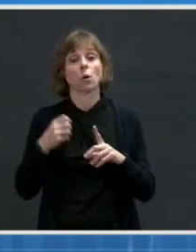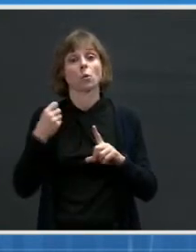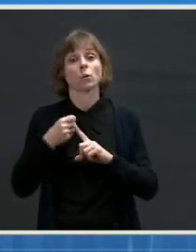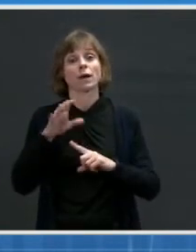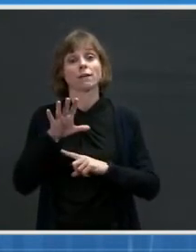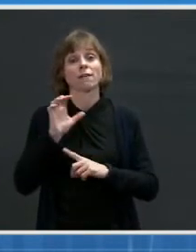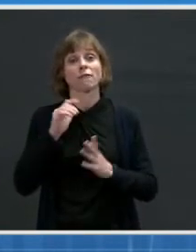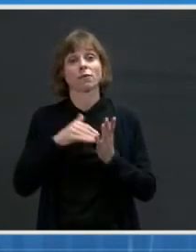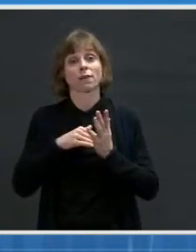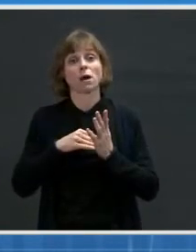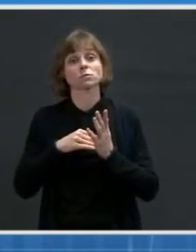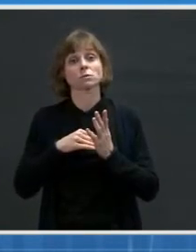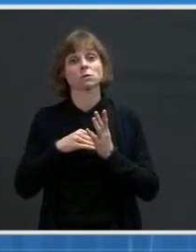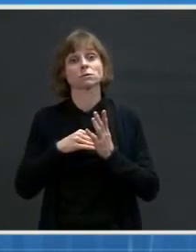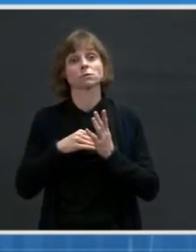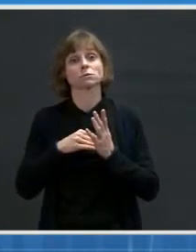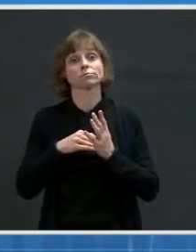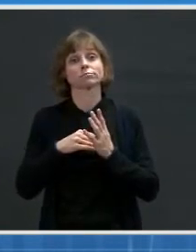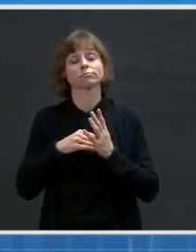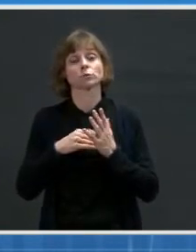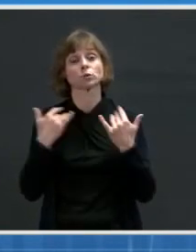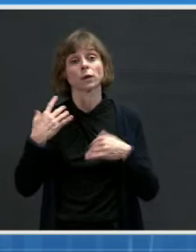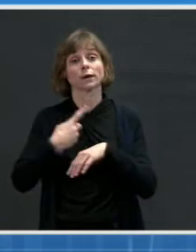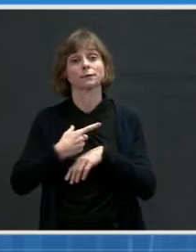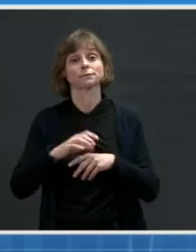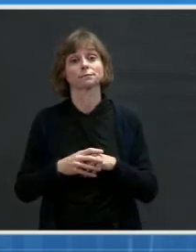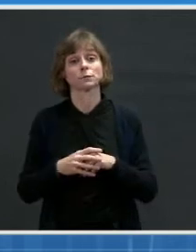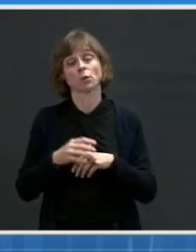mark today, or I guess late last night.